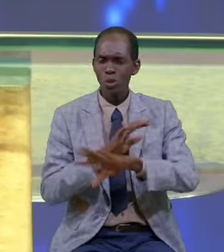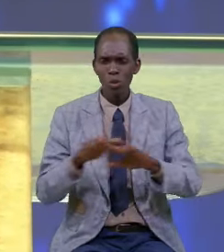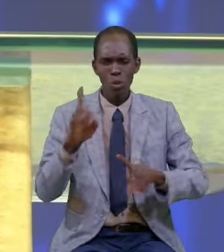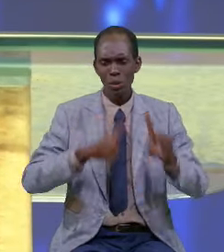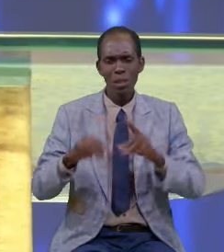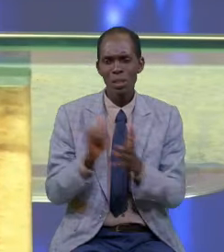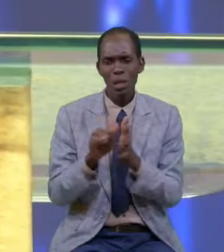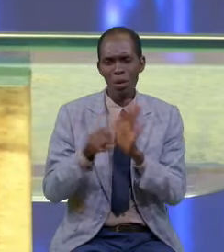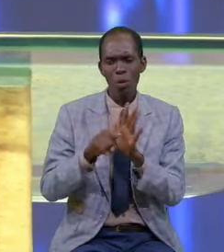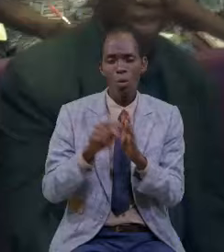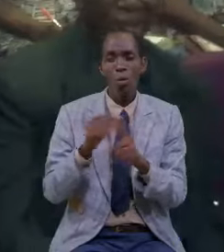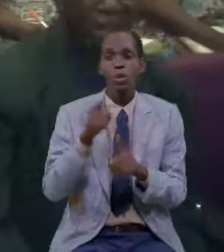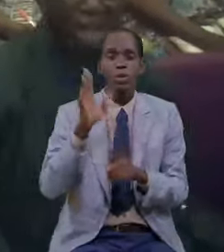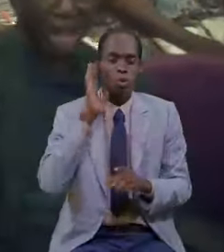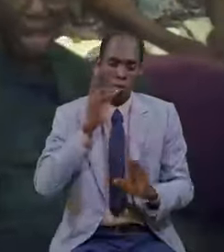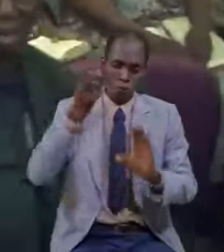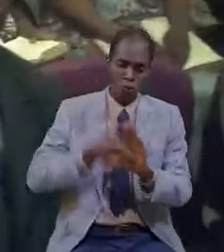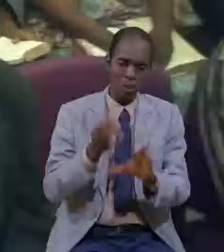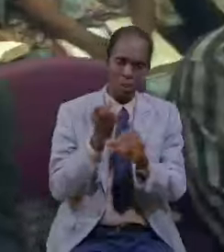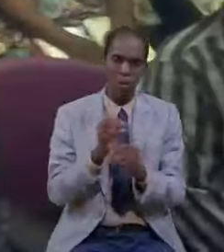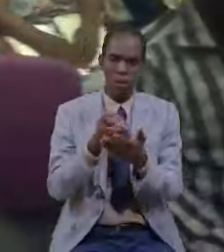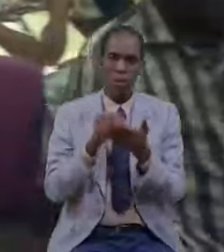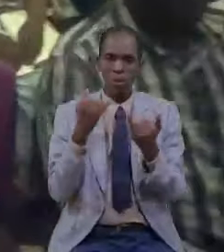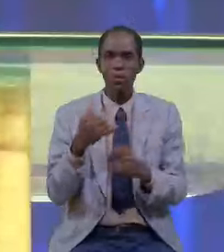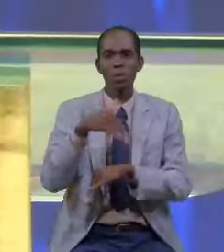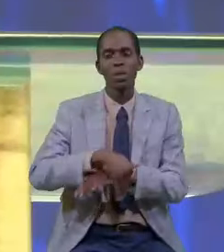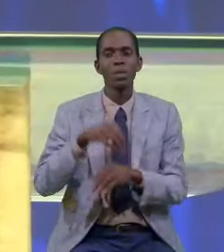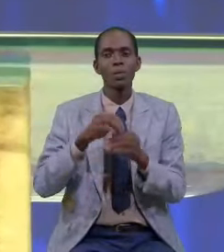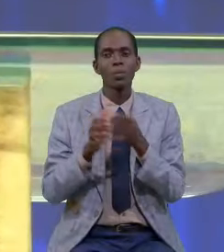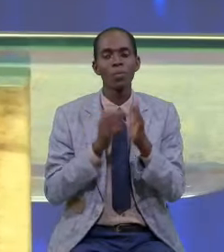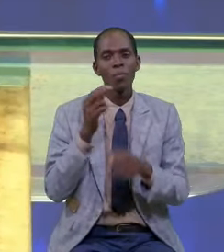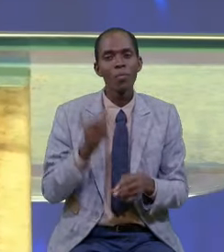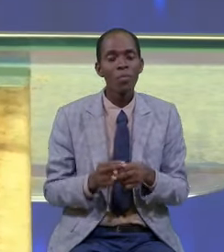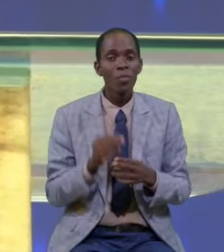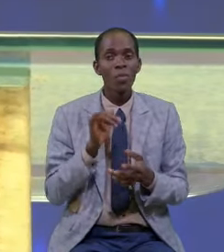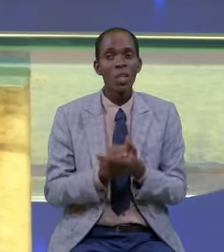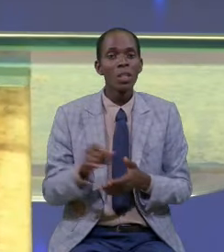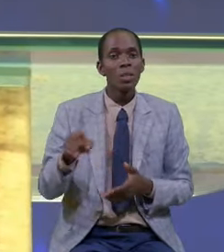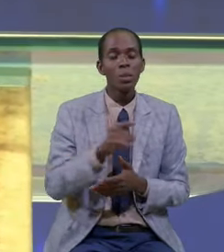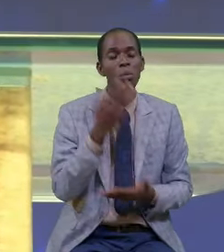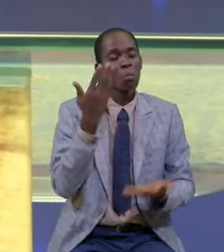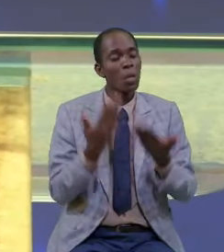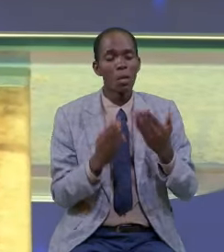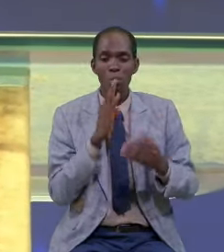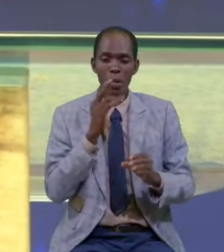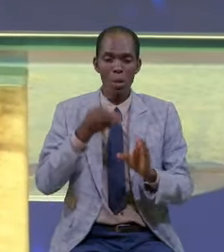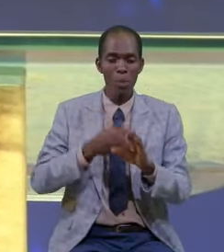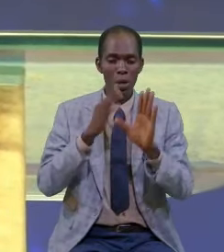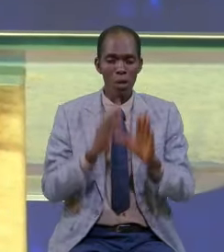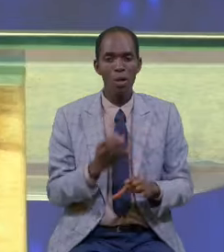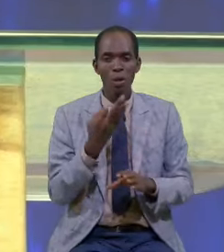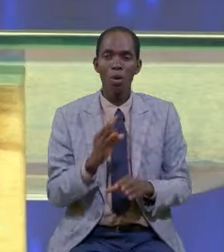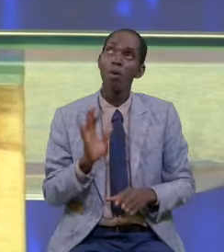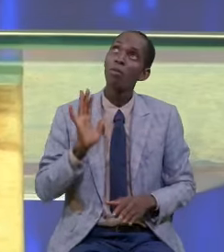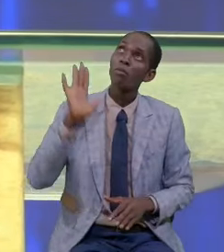partakers tonight in Jesus' name. That ye might be partakers of the divine nature, having